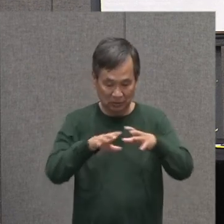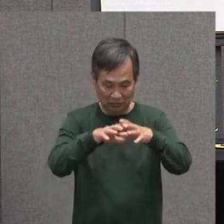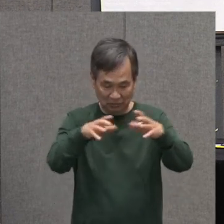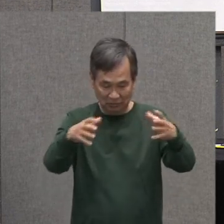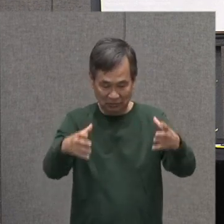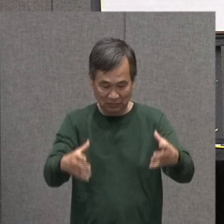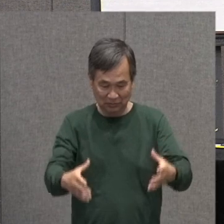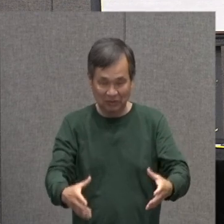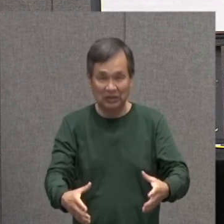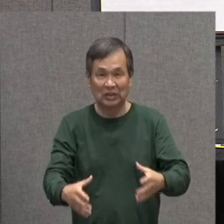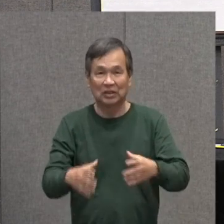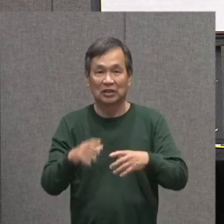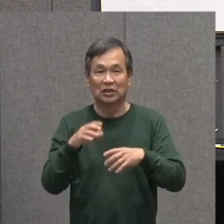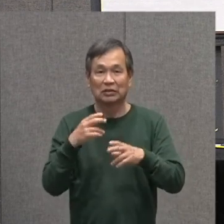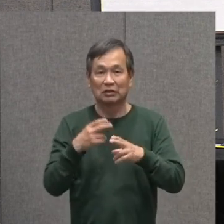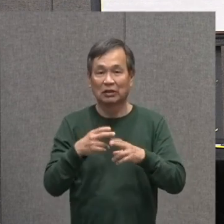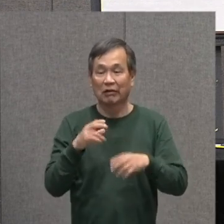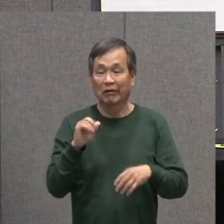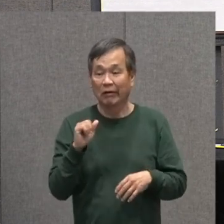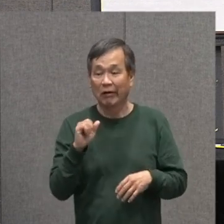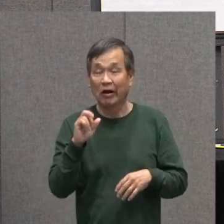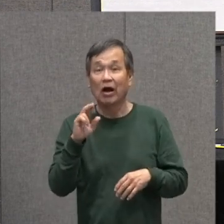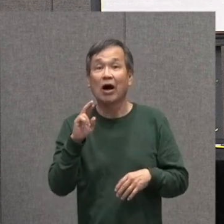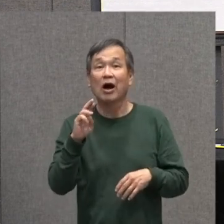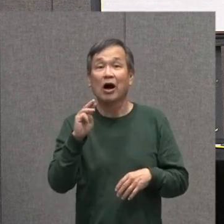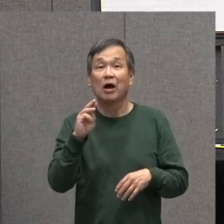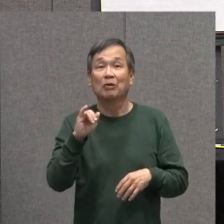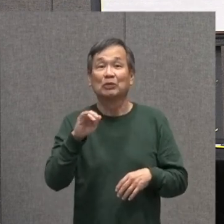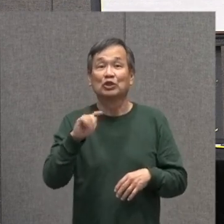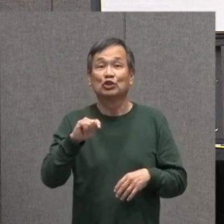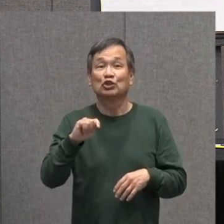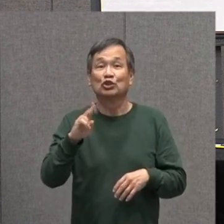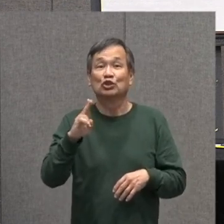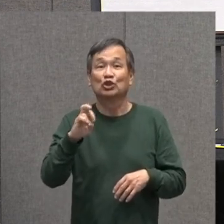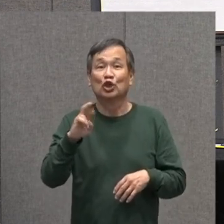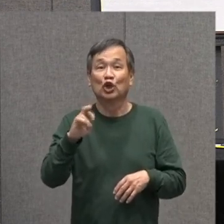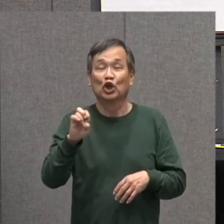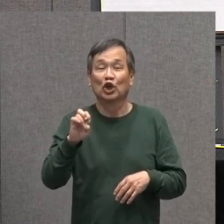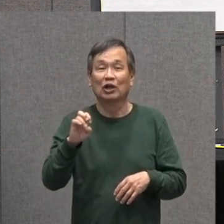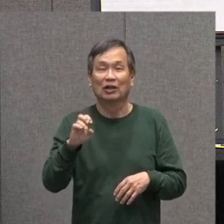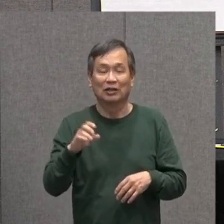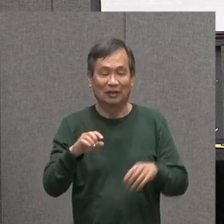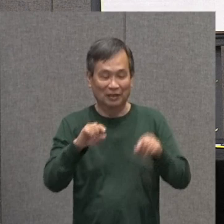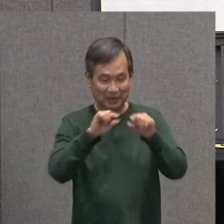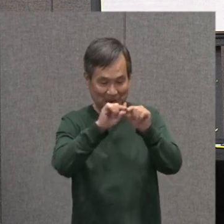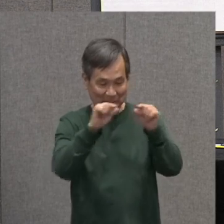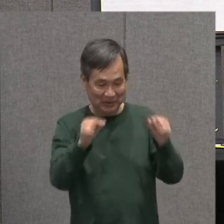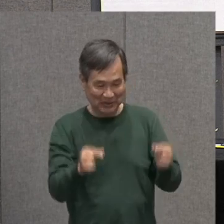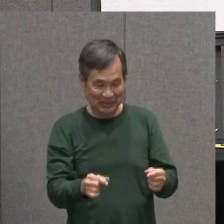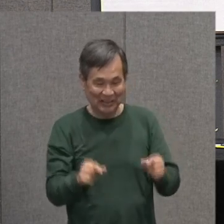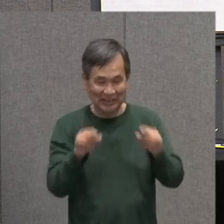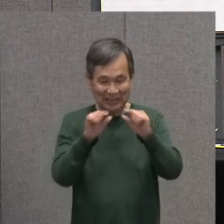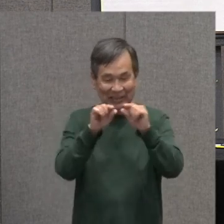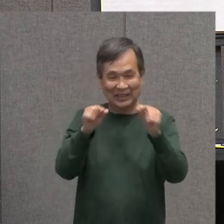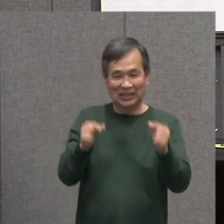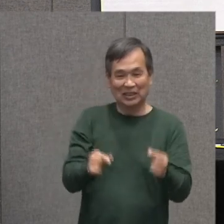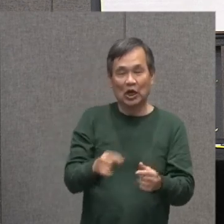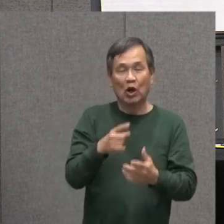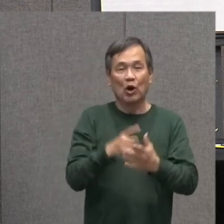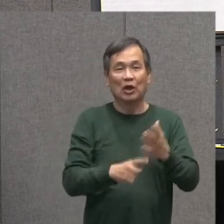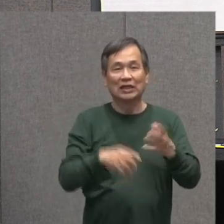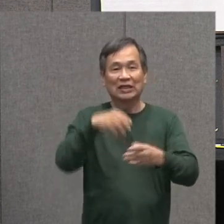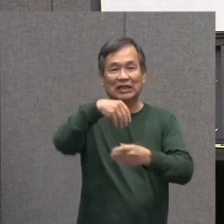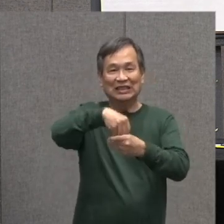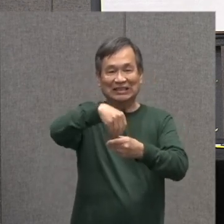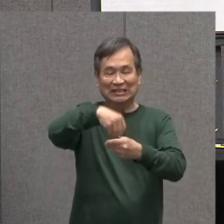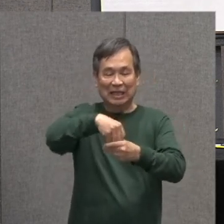and that's a big word, armature. You know what armature means? I don't. Will you tell me? An armature is sort of the insides of a